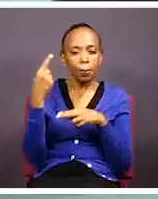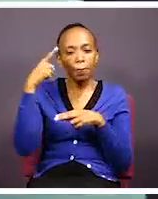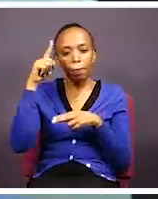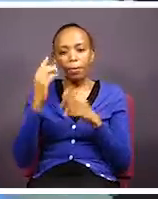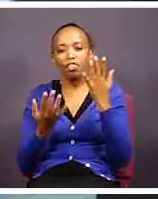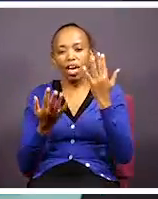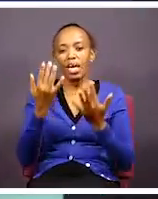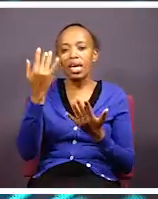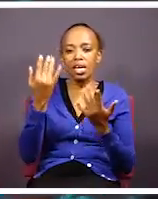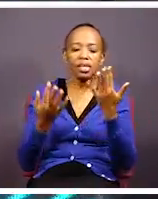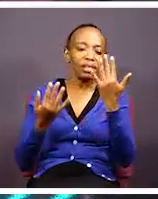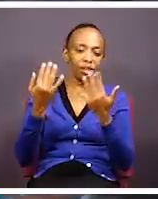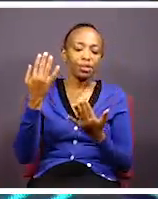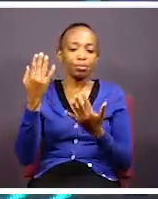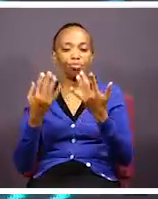foreign